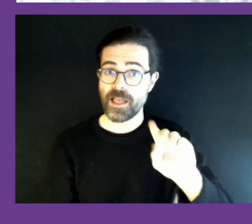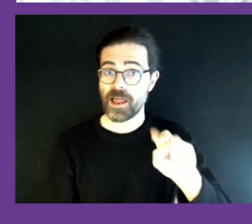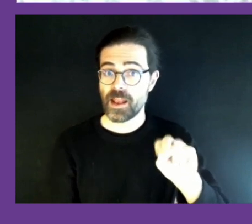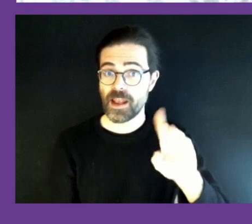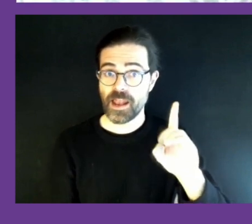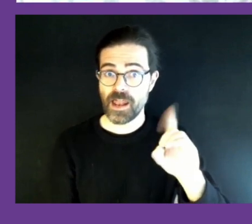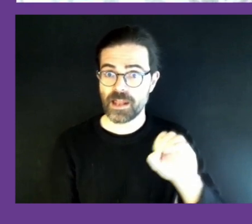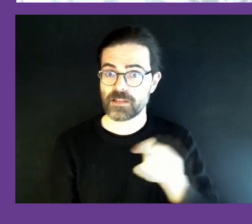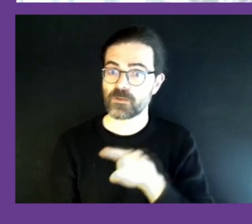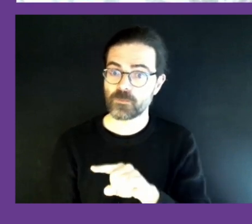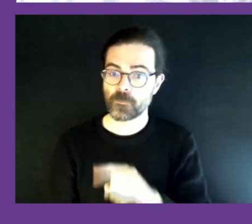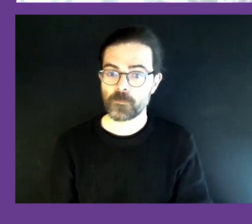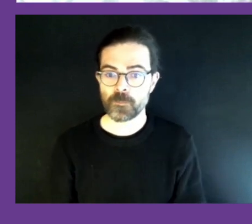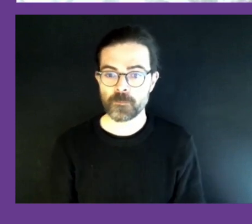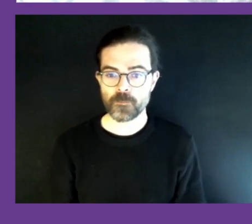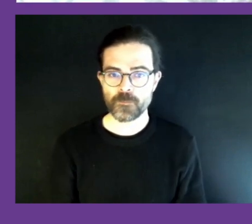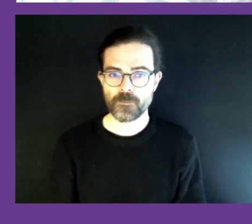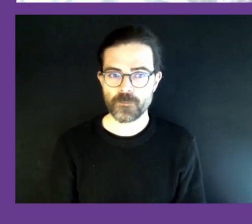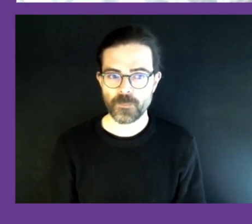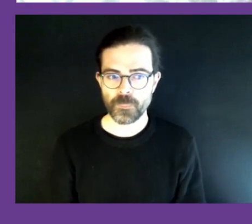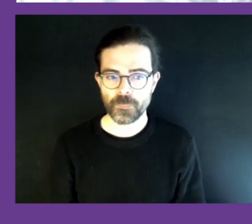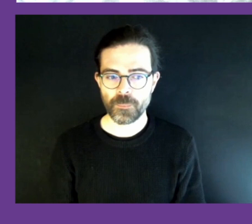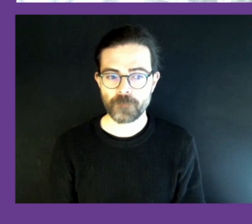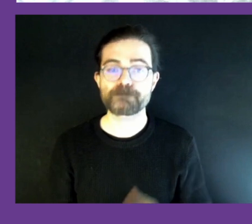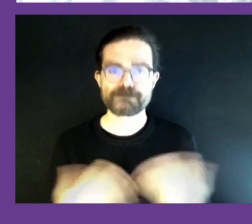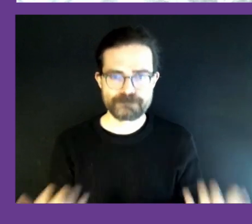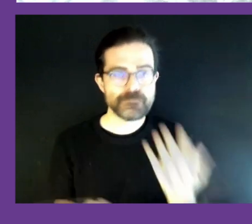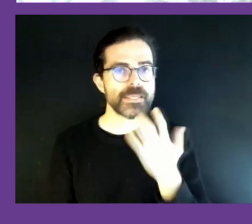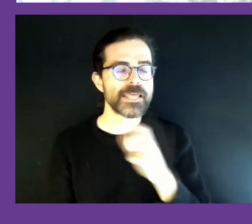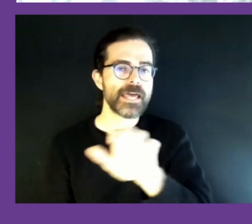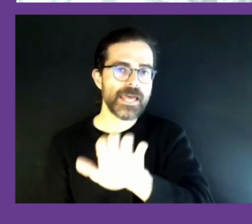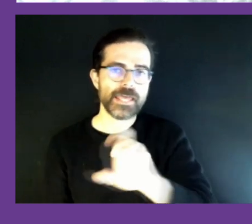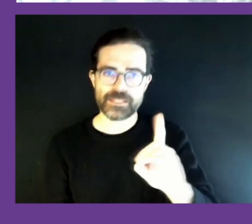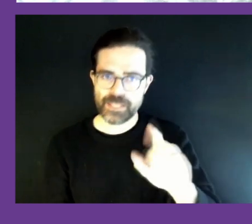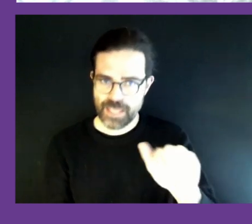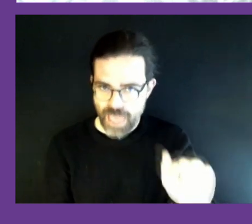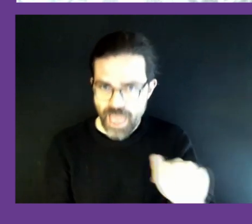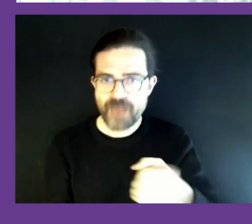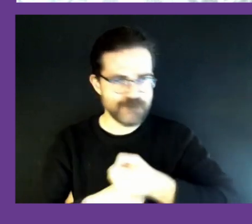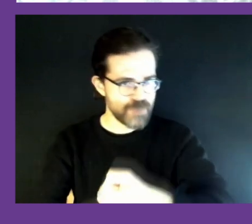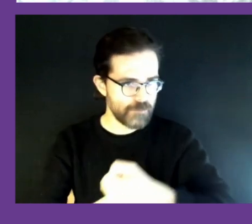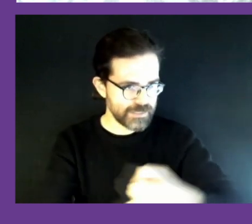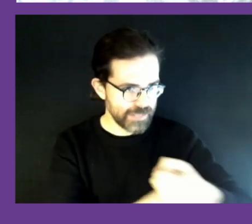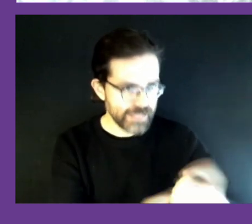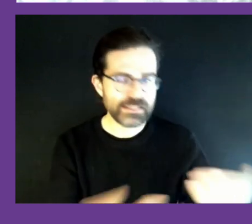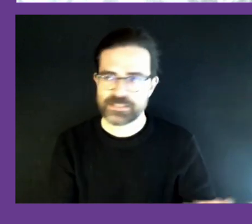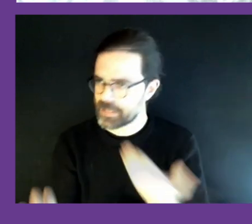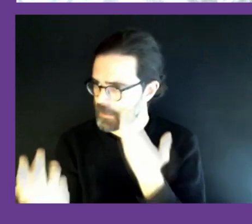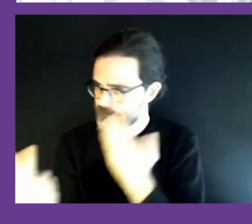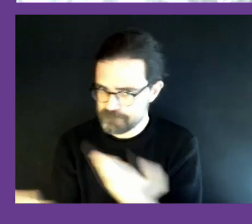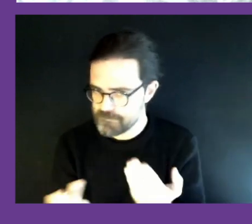of you today, with the EDF representatives, but not only. I would like to move to